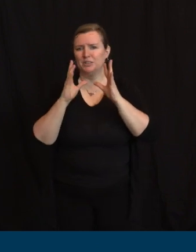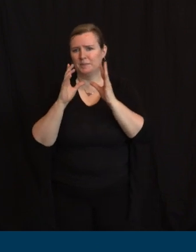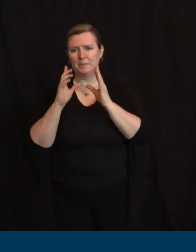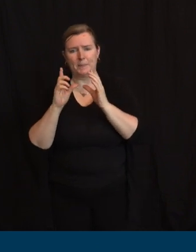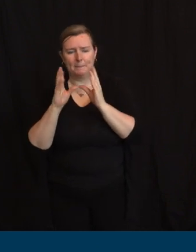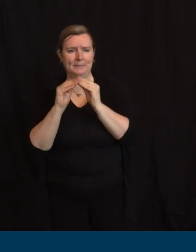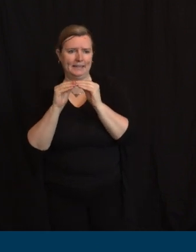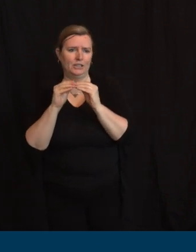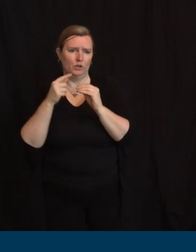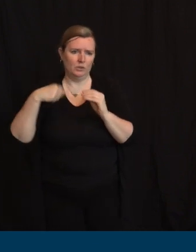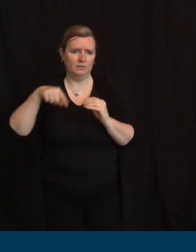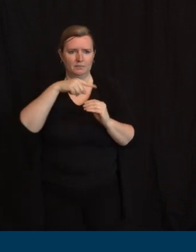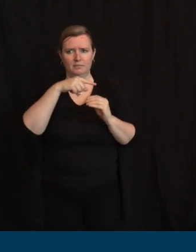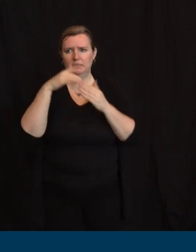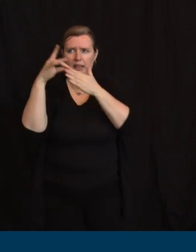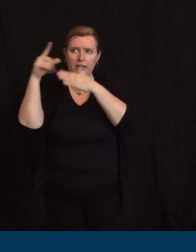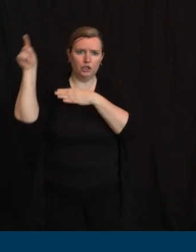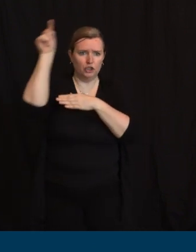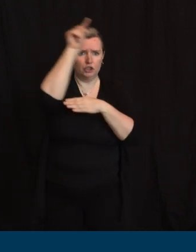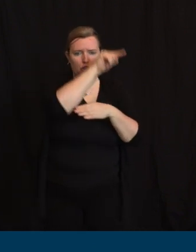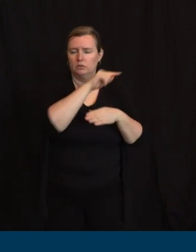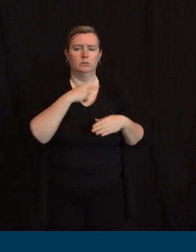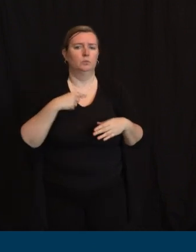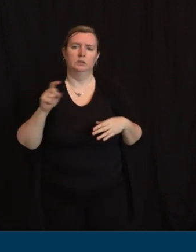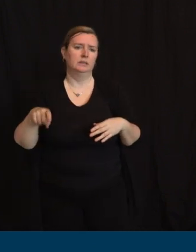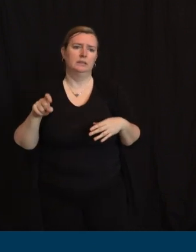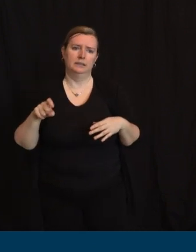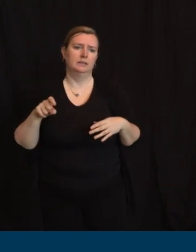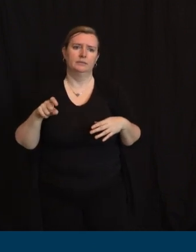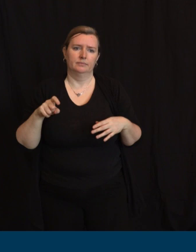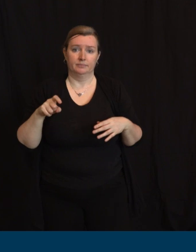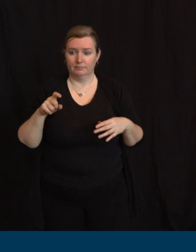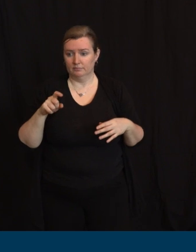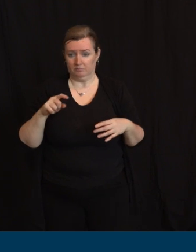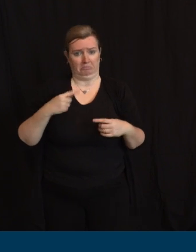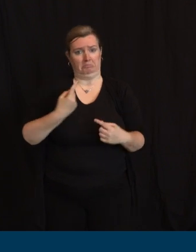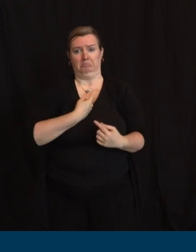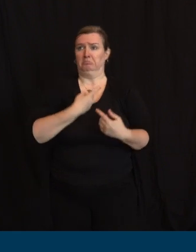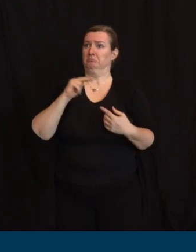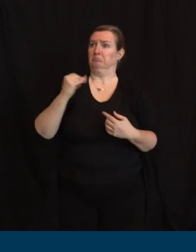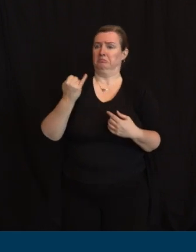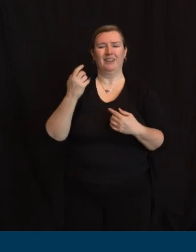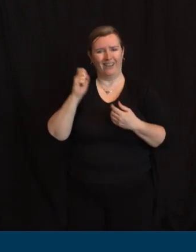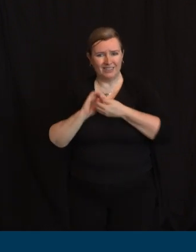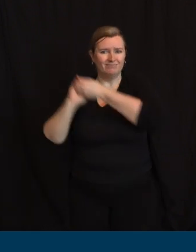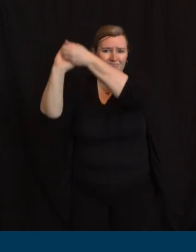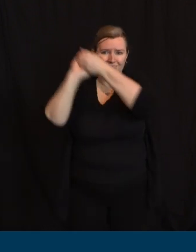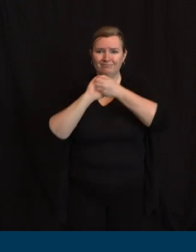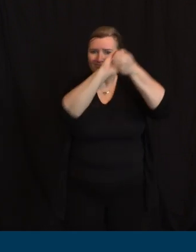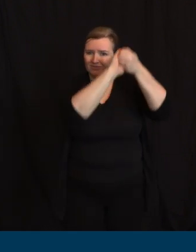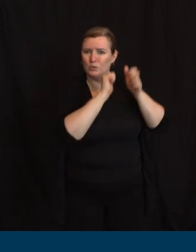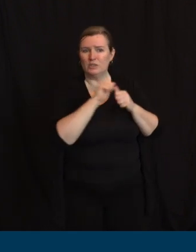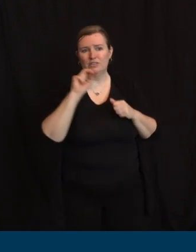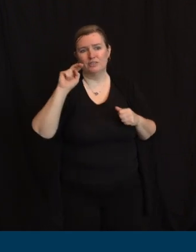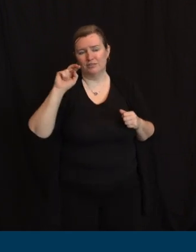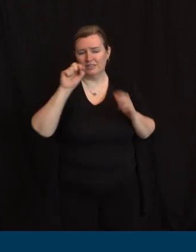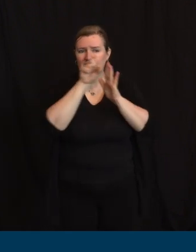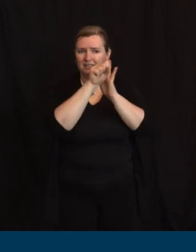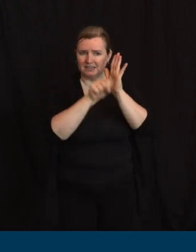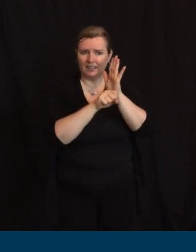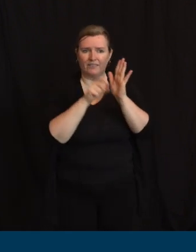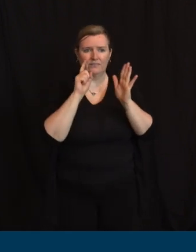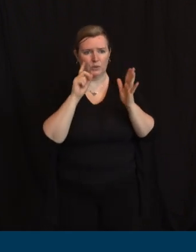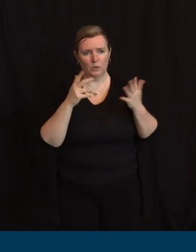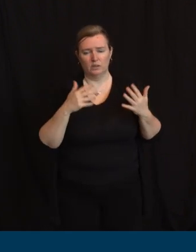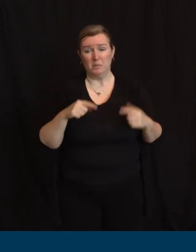alone, by the way. Every American state is going through this, but we are one of the hardest hit right now. But part of the reason I was on the phone with